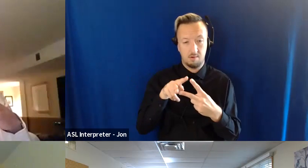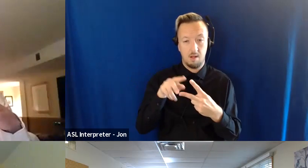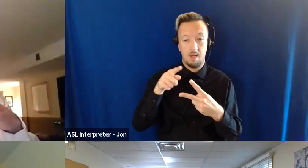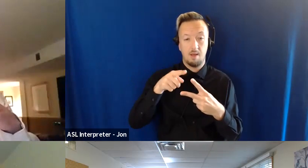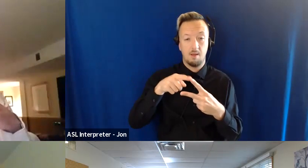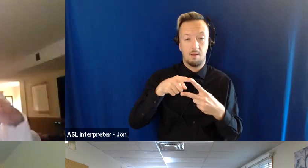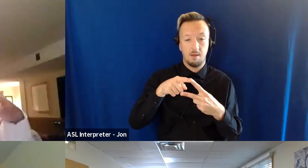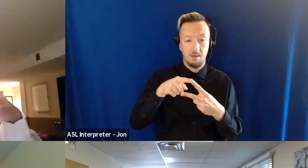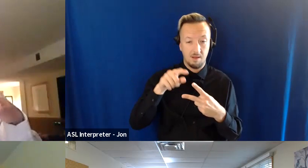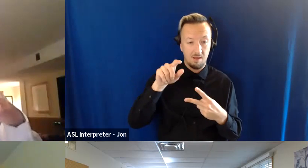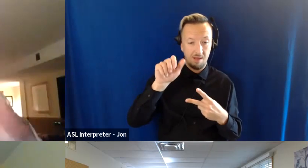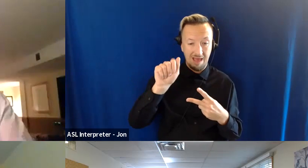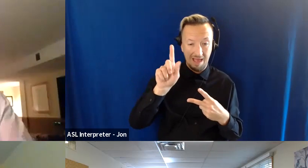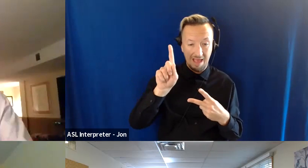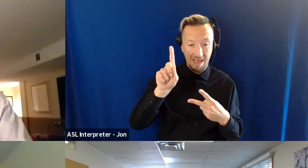one, who is it Adriana?